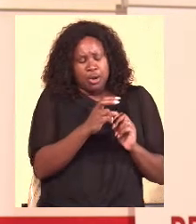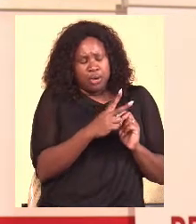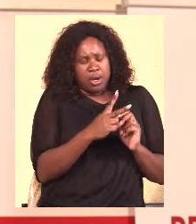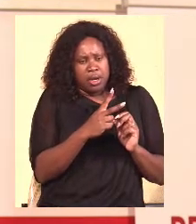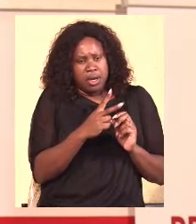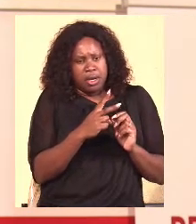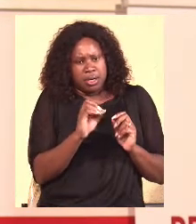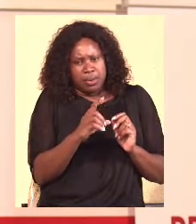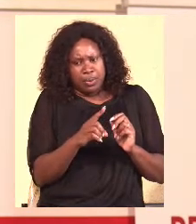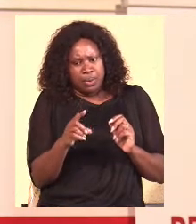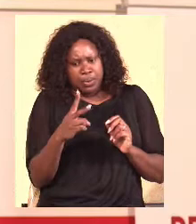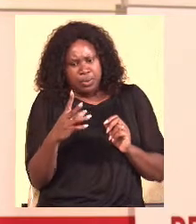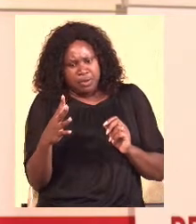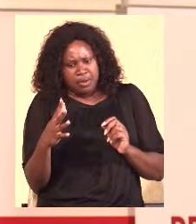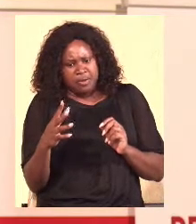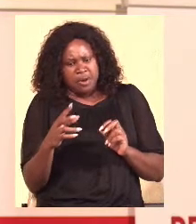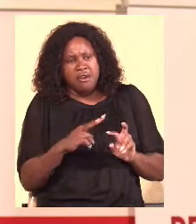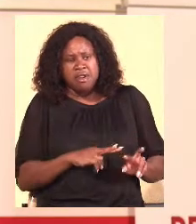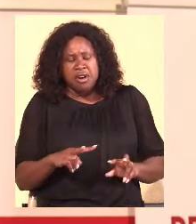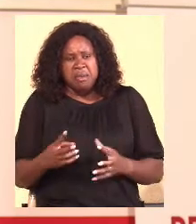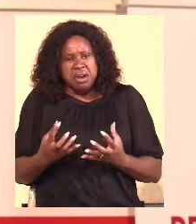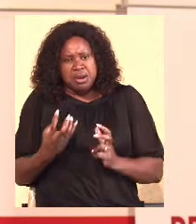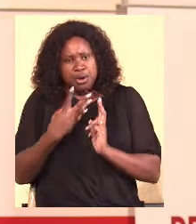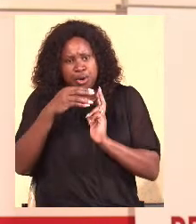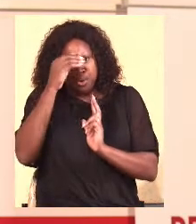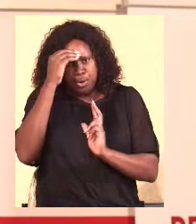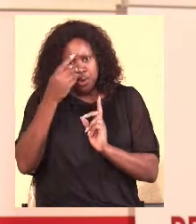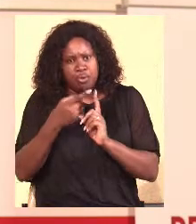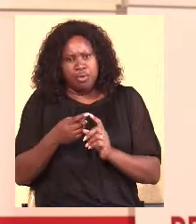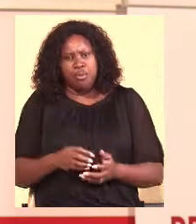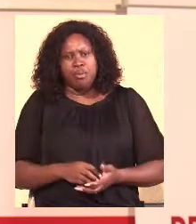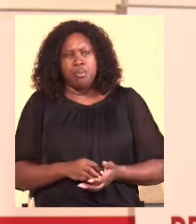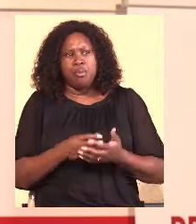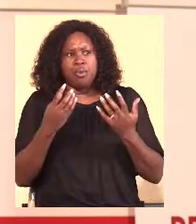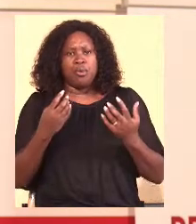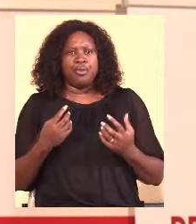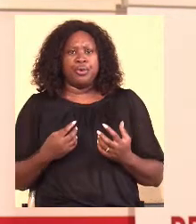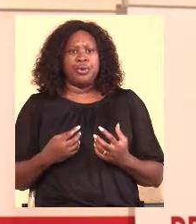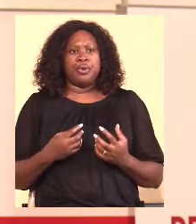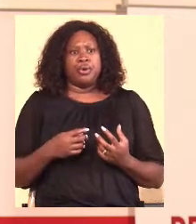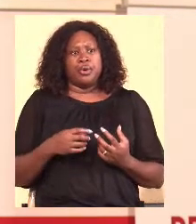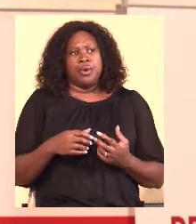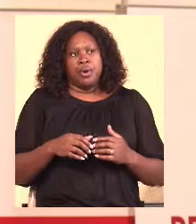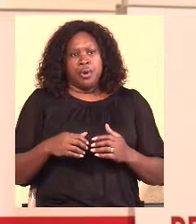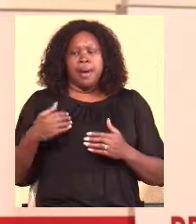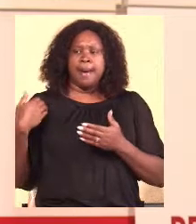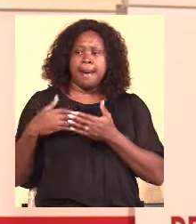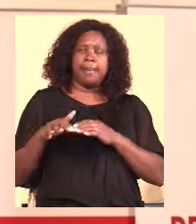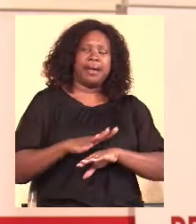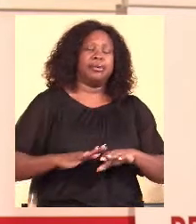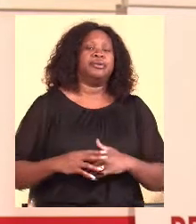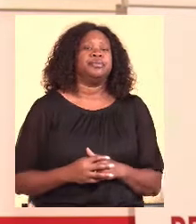vulnerable and needy students from impoverished backgrounds. However,